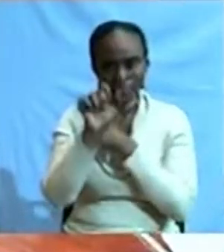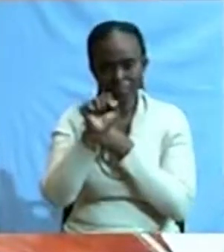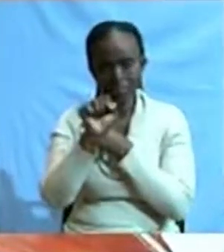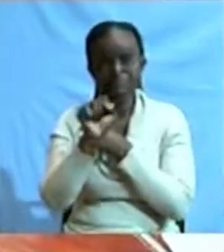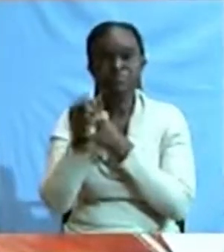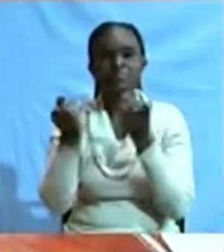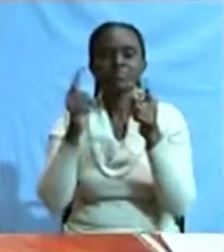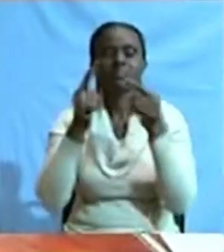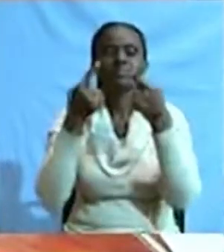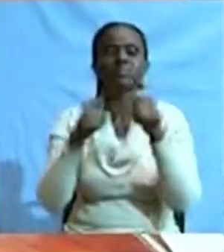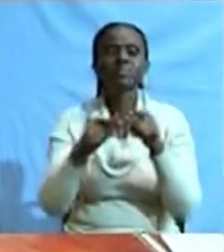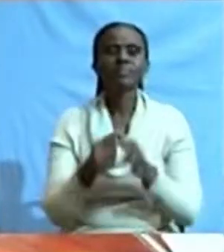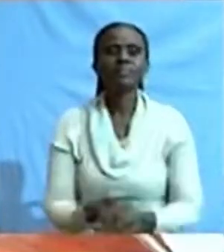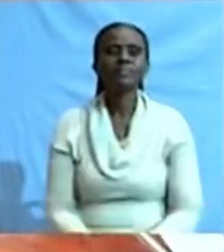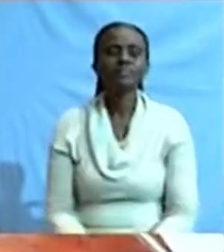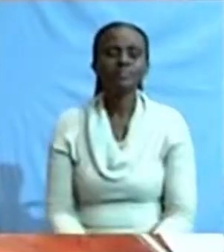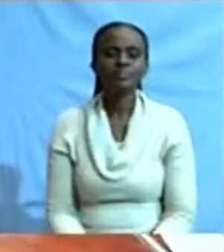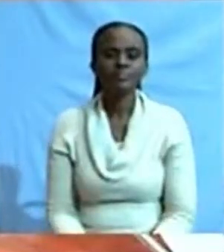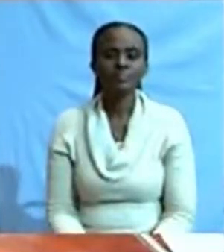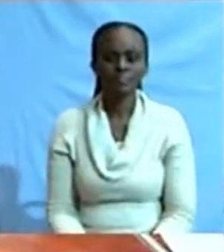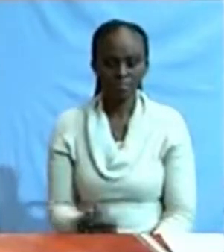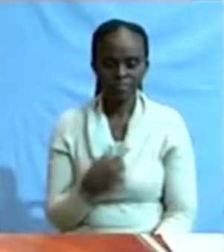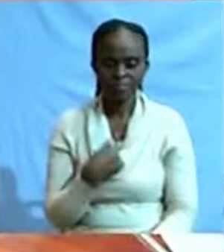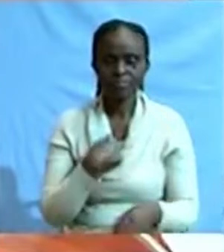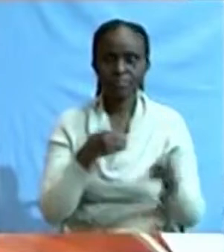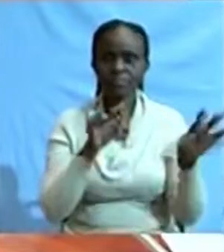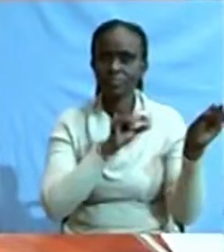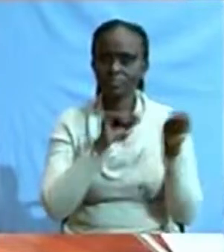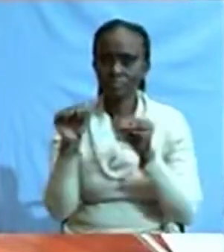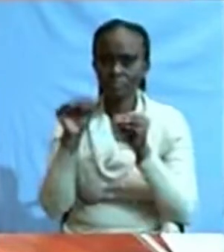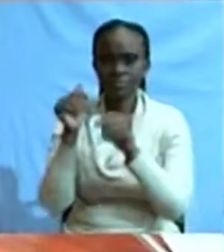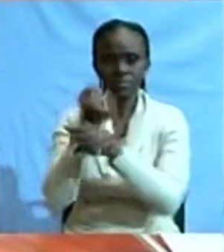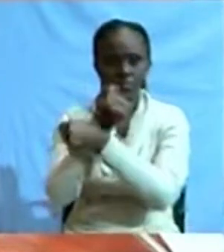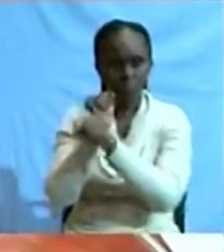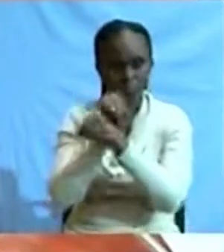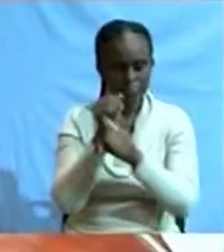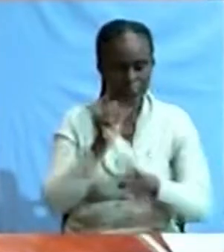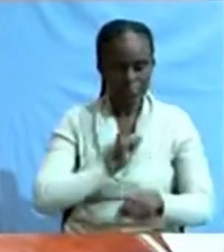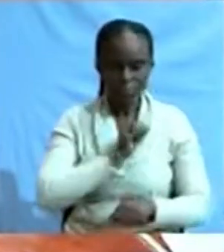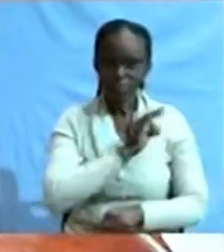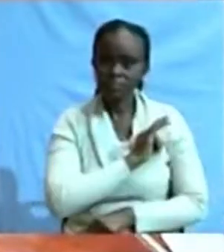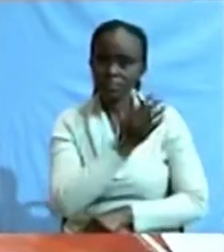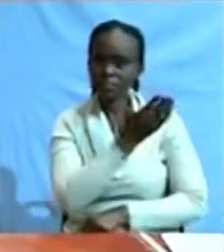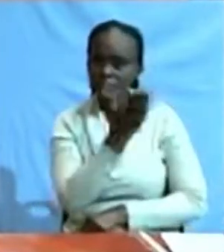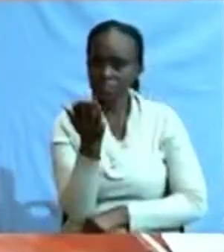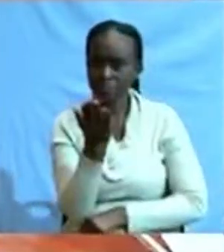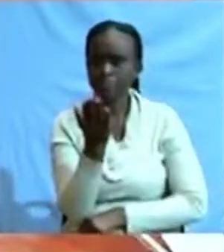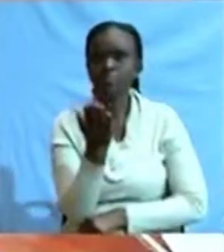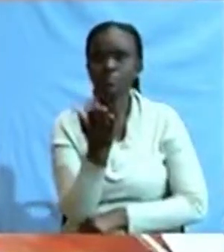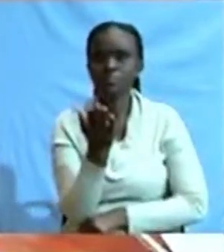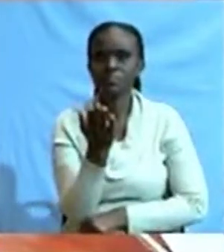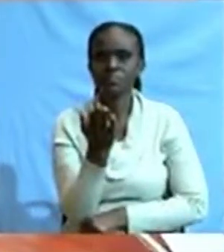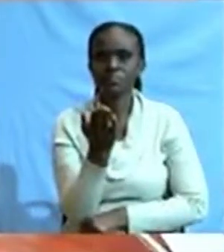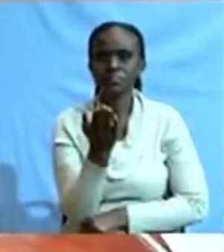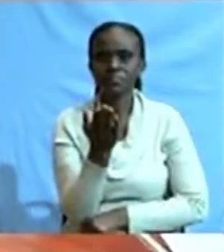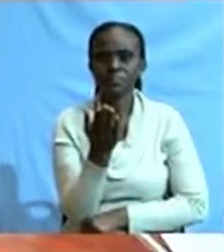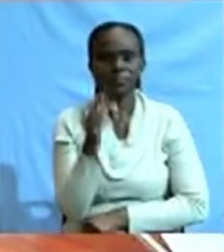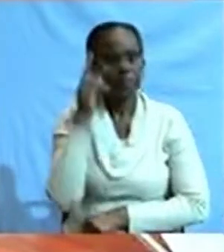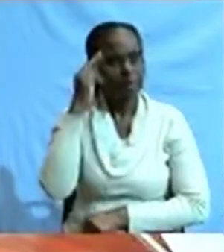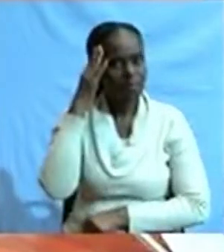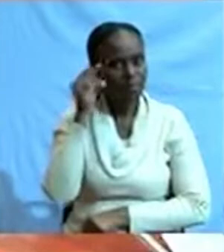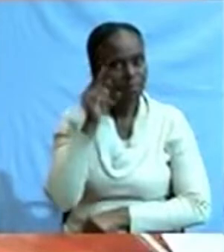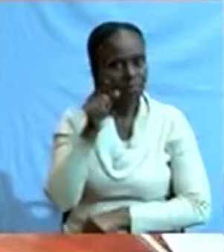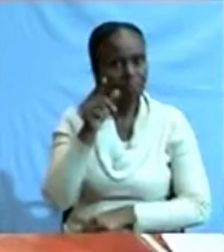due. I'll move to failure to settle staff obligations. Reason for